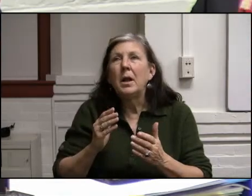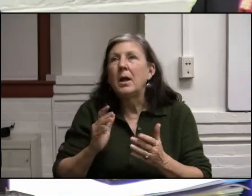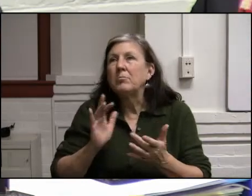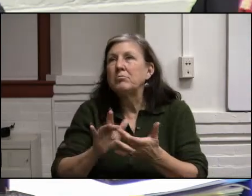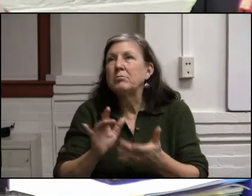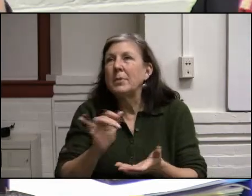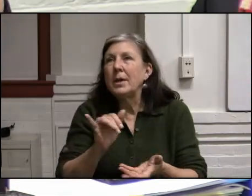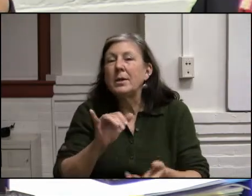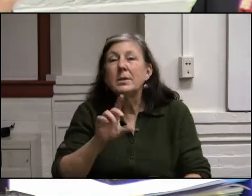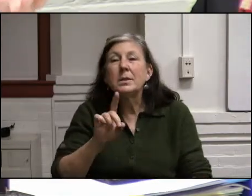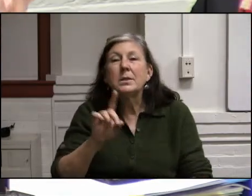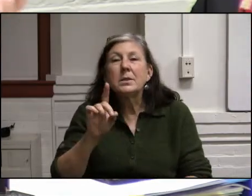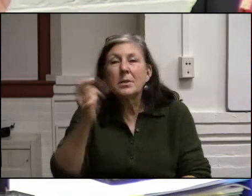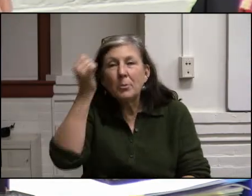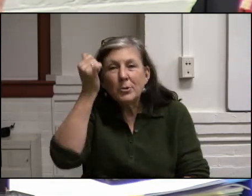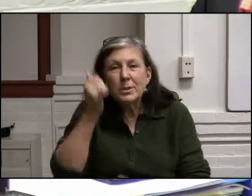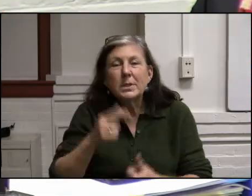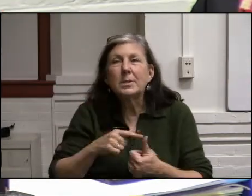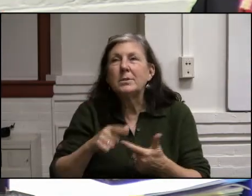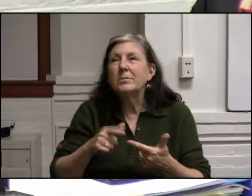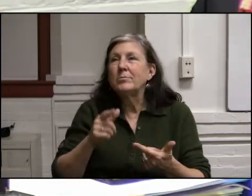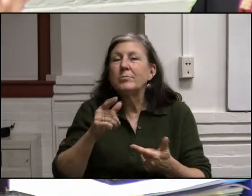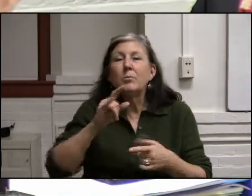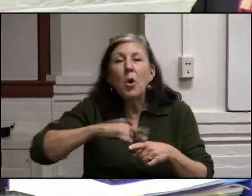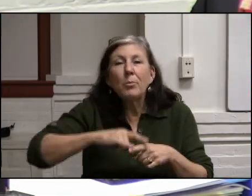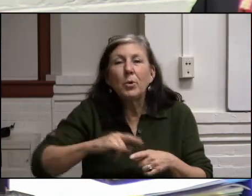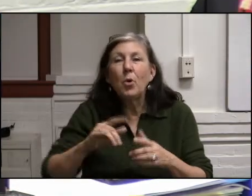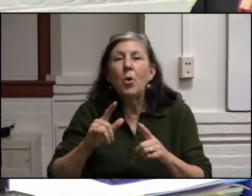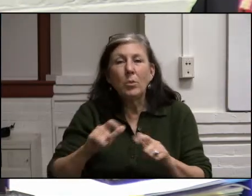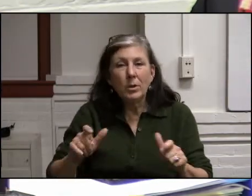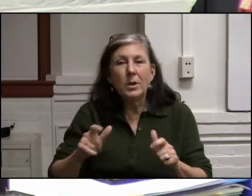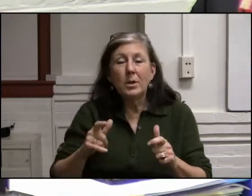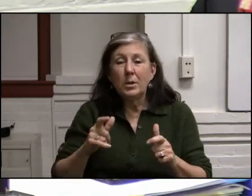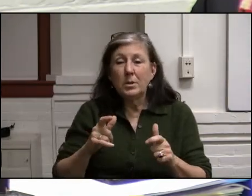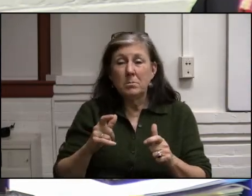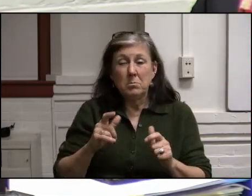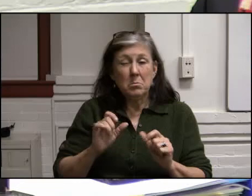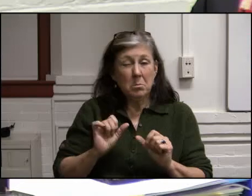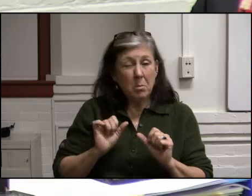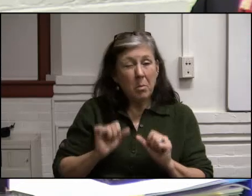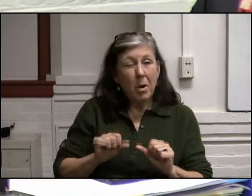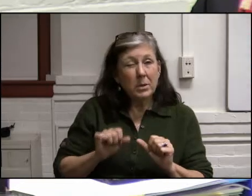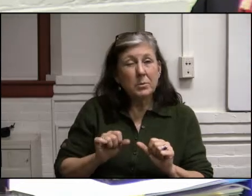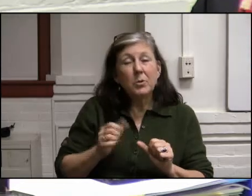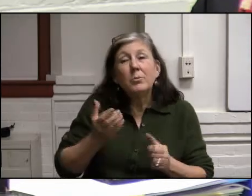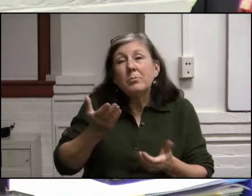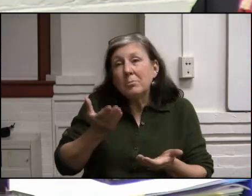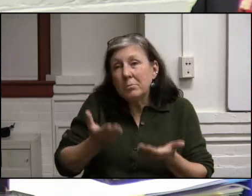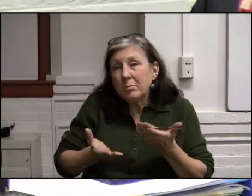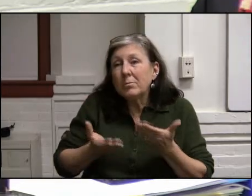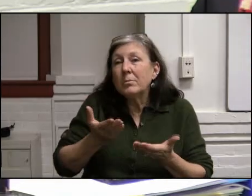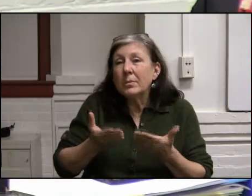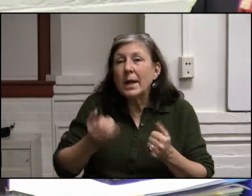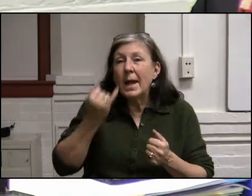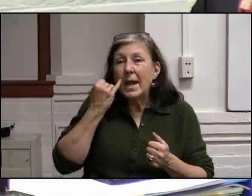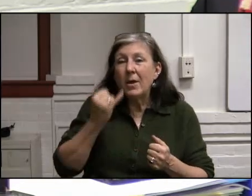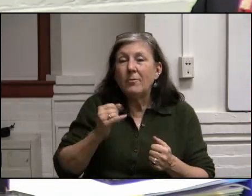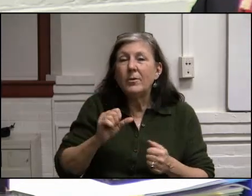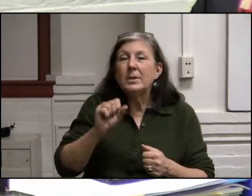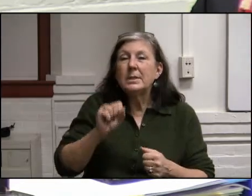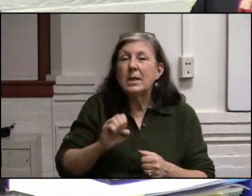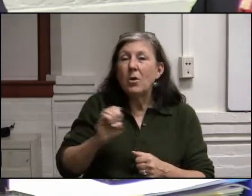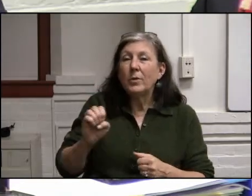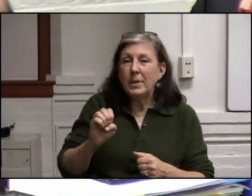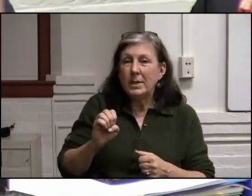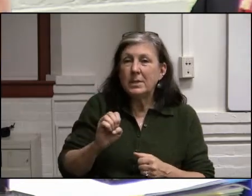and to Guilford. There is at least a possibility, I think probably a likelihood, that if a southeastern